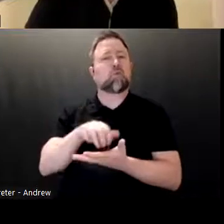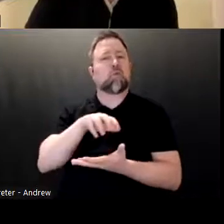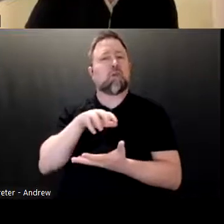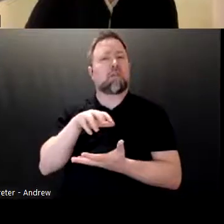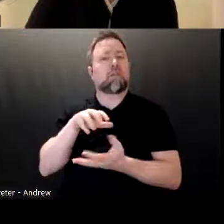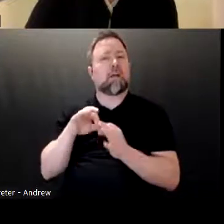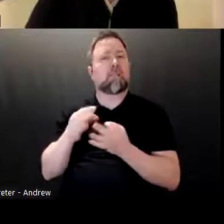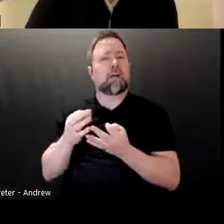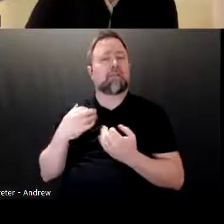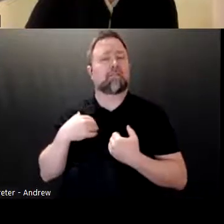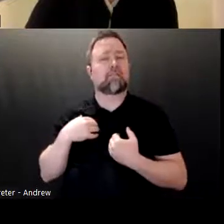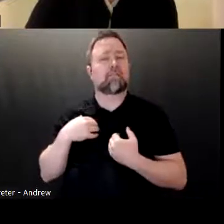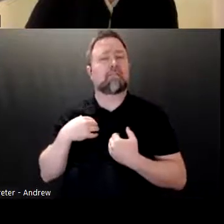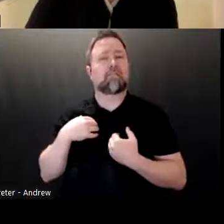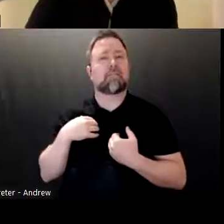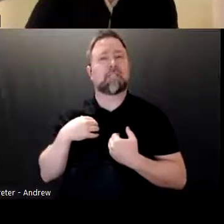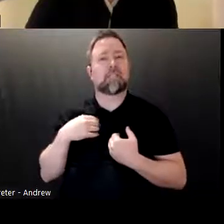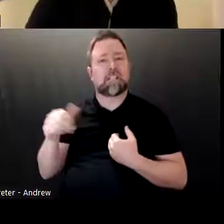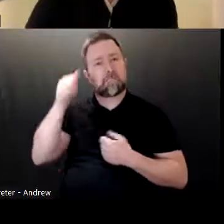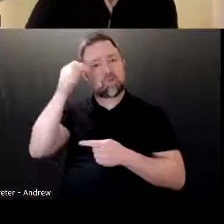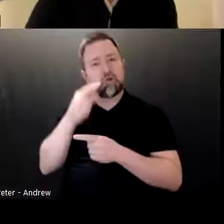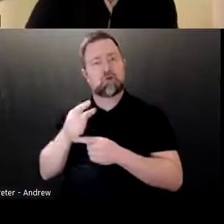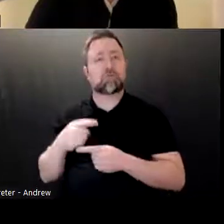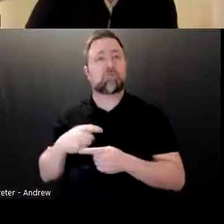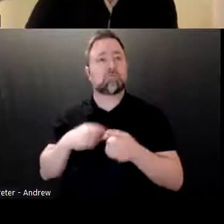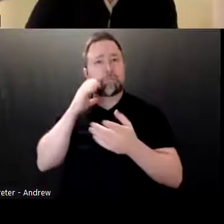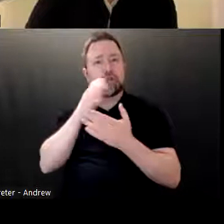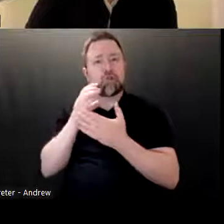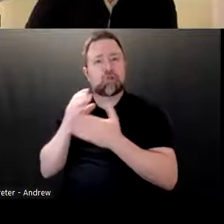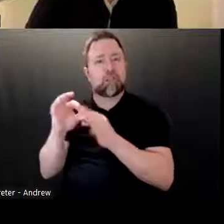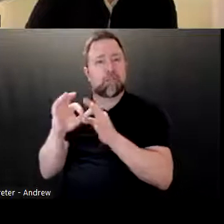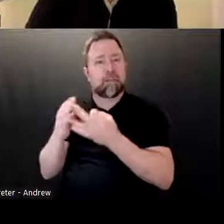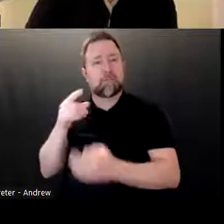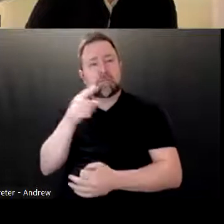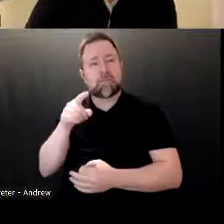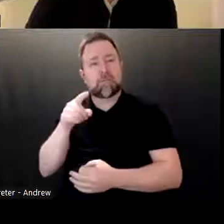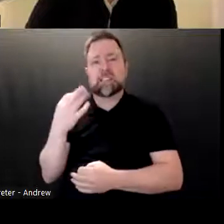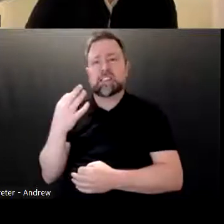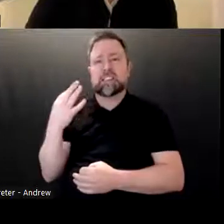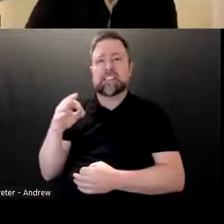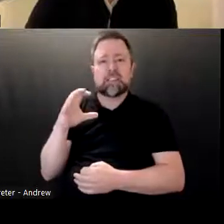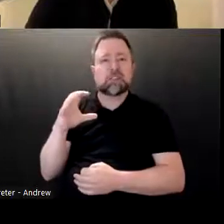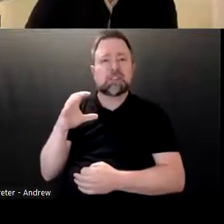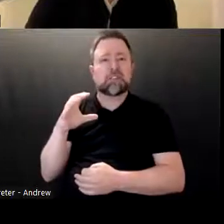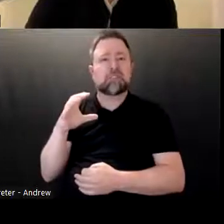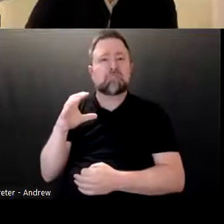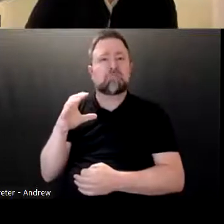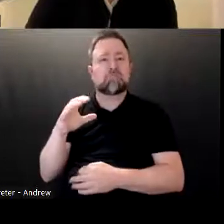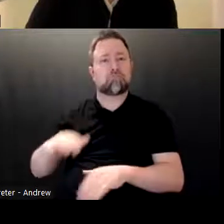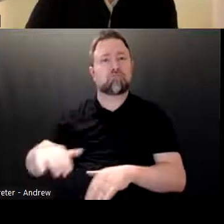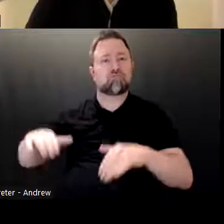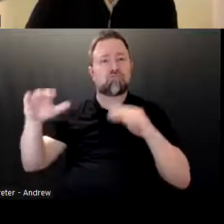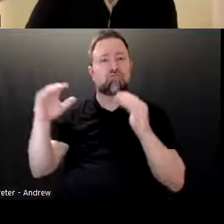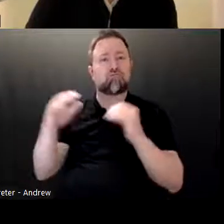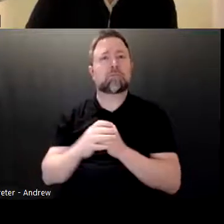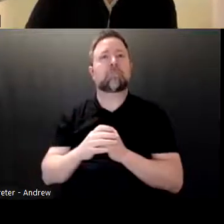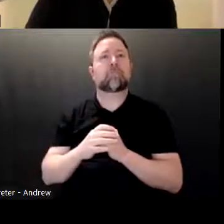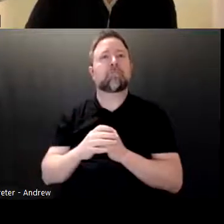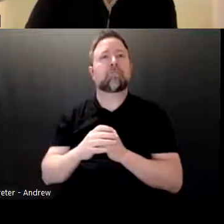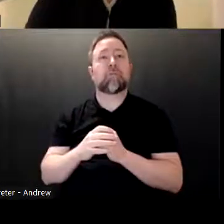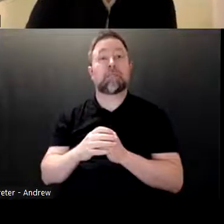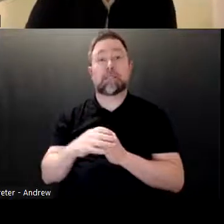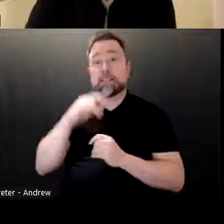I'll get back into his biography a little bit. Esherick was a Philadelphia native. He was raised in the western area of the city in a